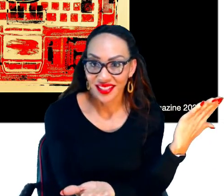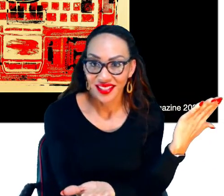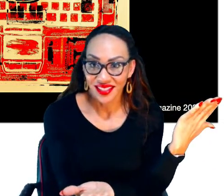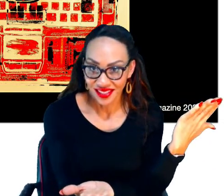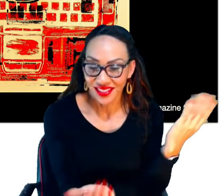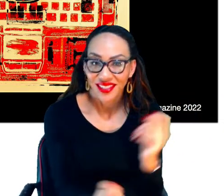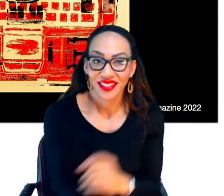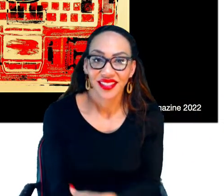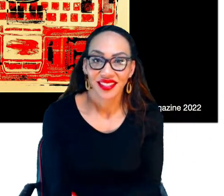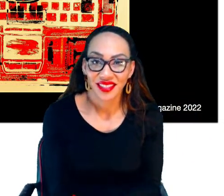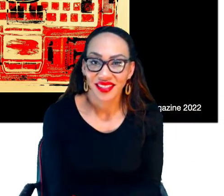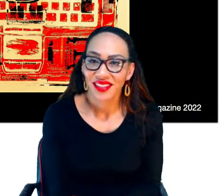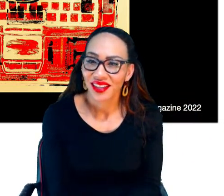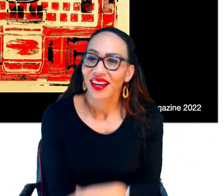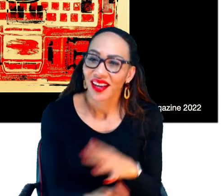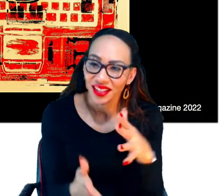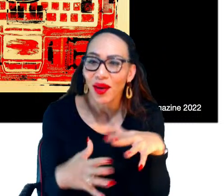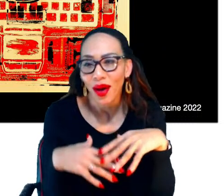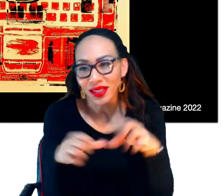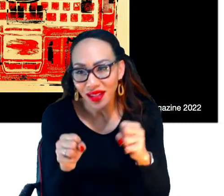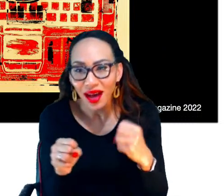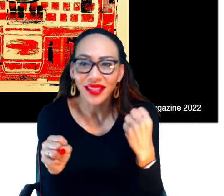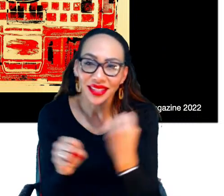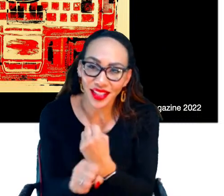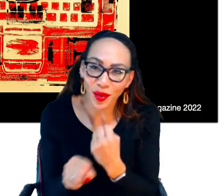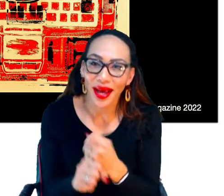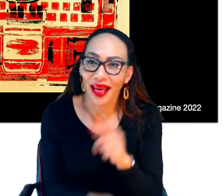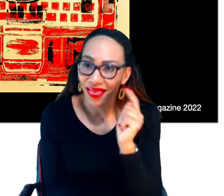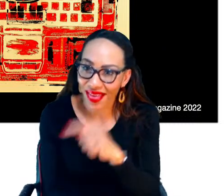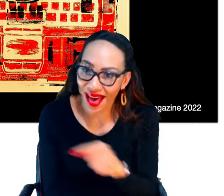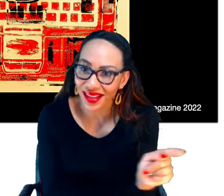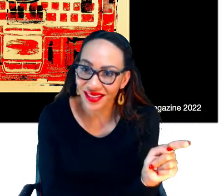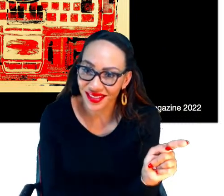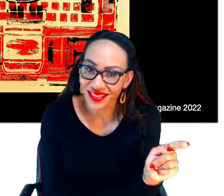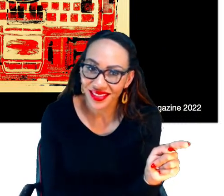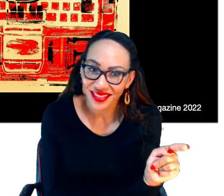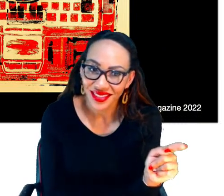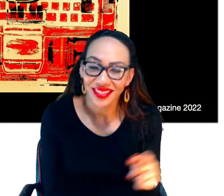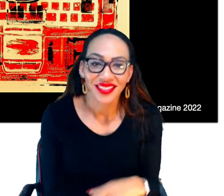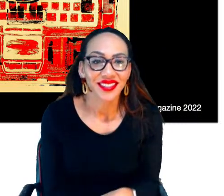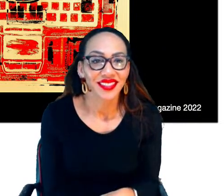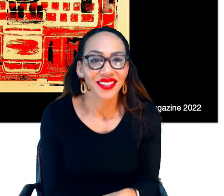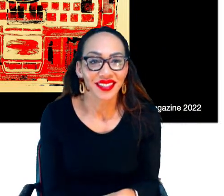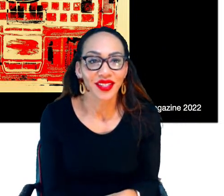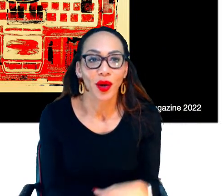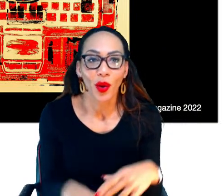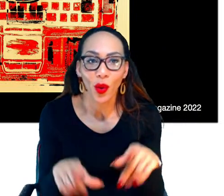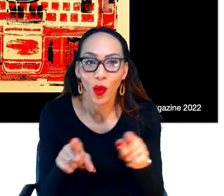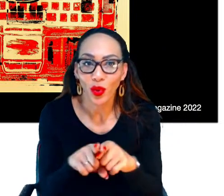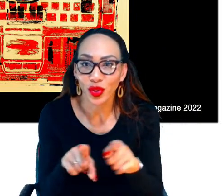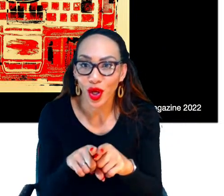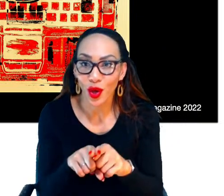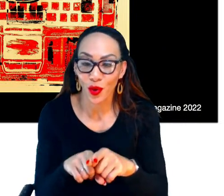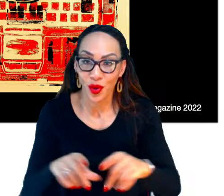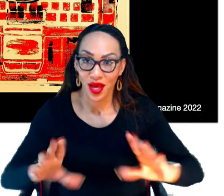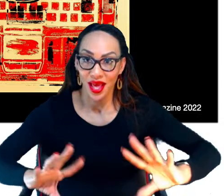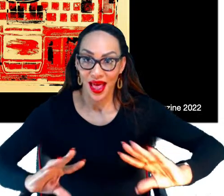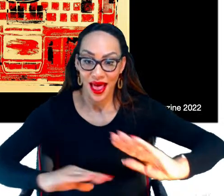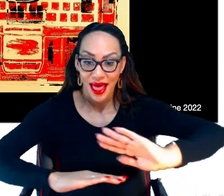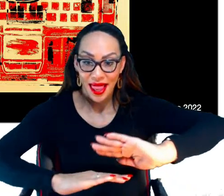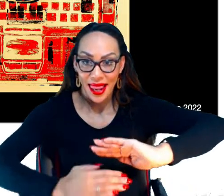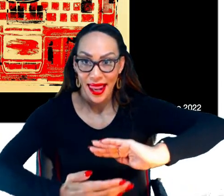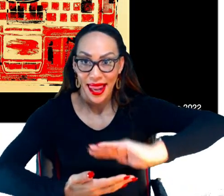So I've started doing a series of those, and then you've got the underlayer of the laptop as well, so I'm exploring the different layers of